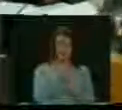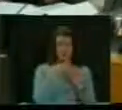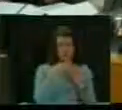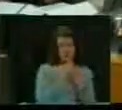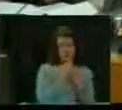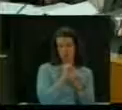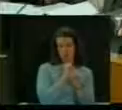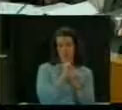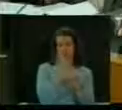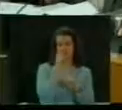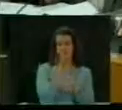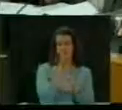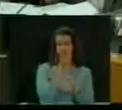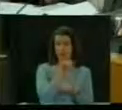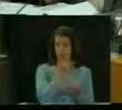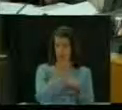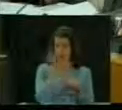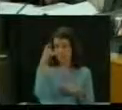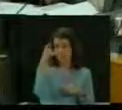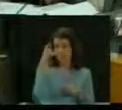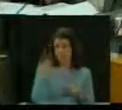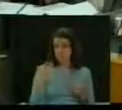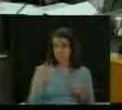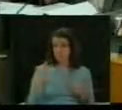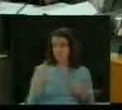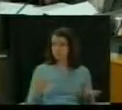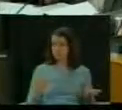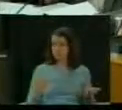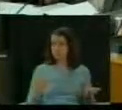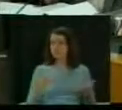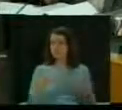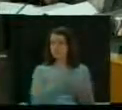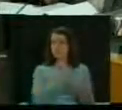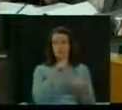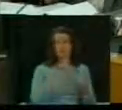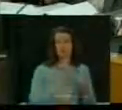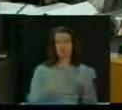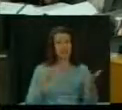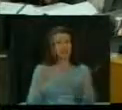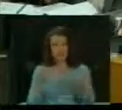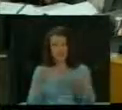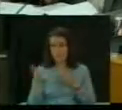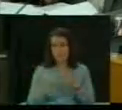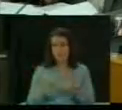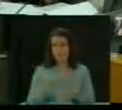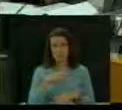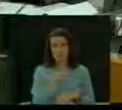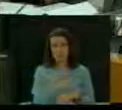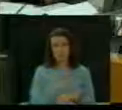back with a nepotism policy saying that if you have family that works for county government,